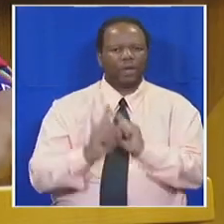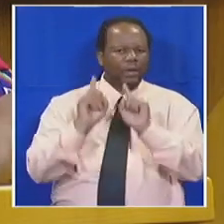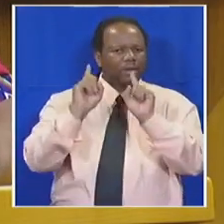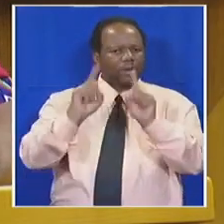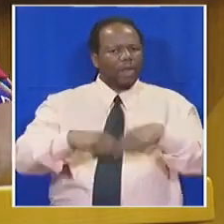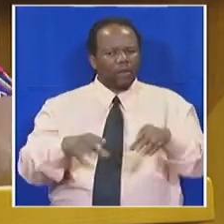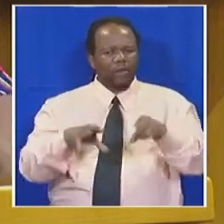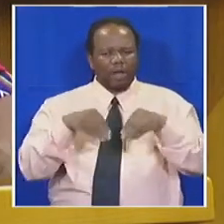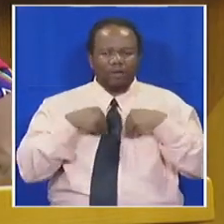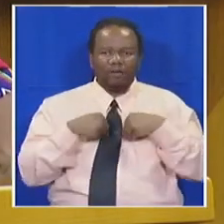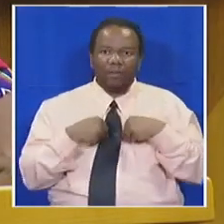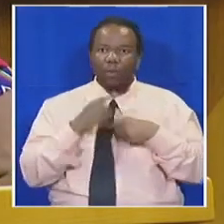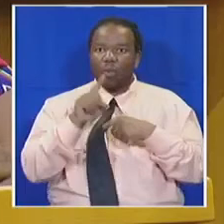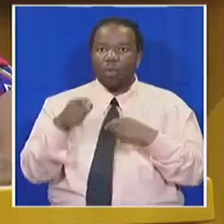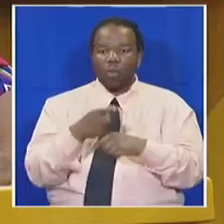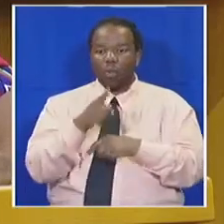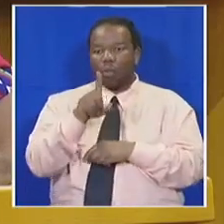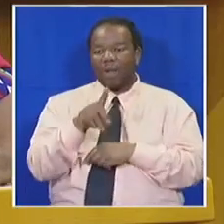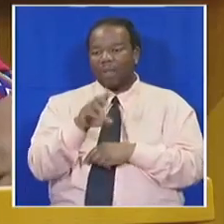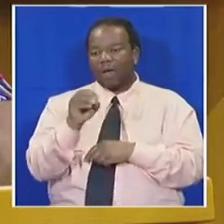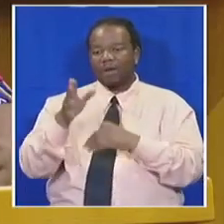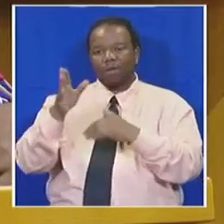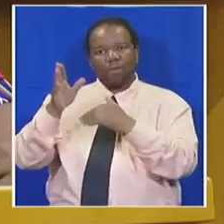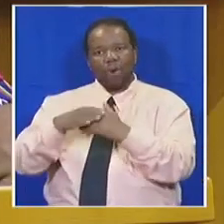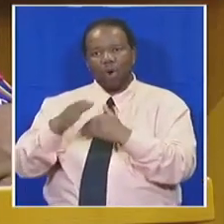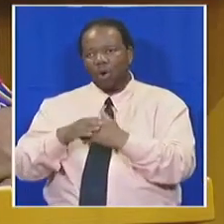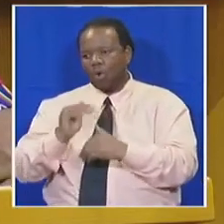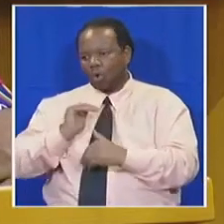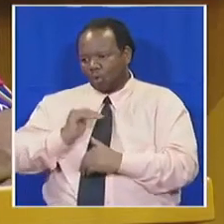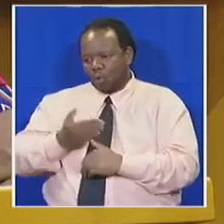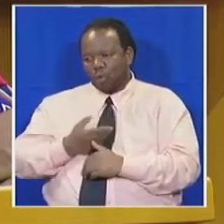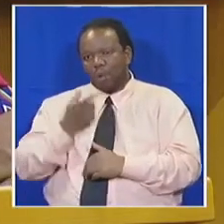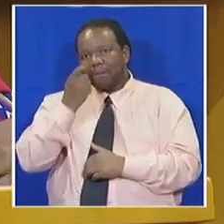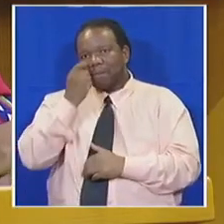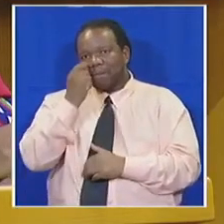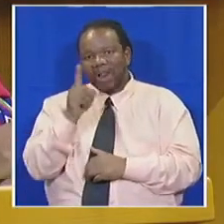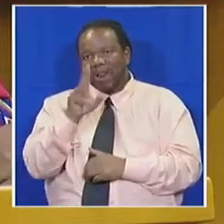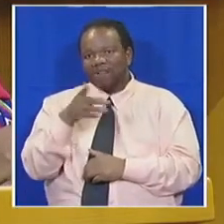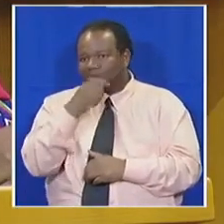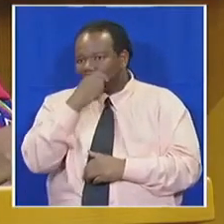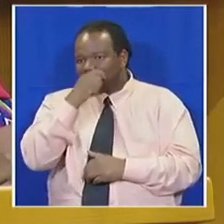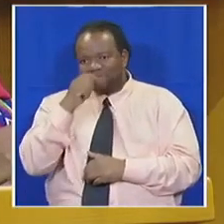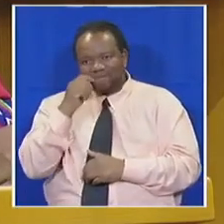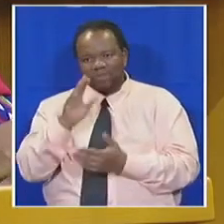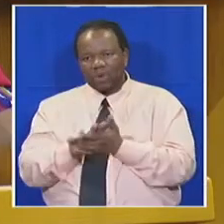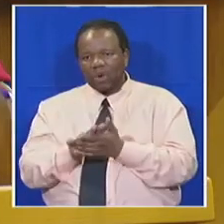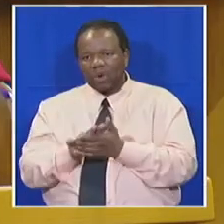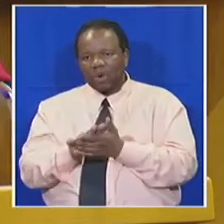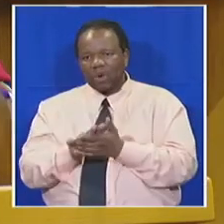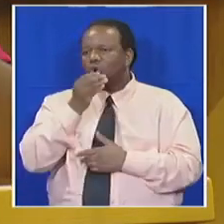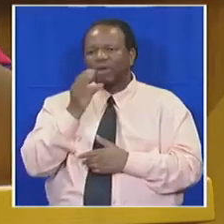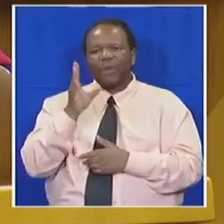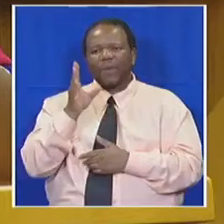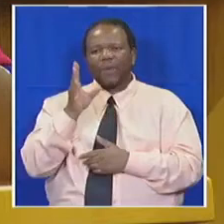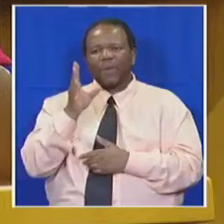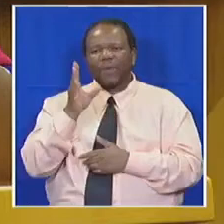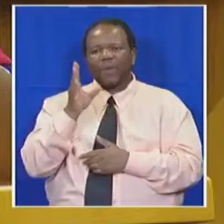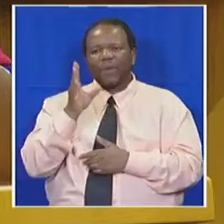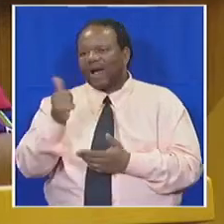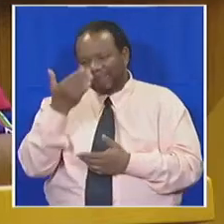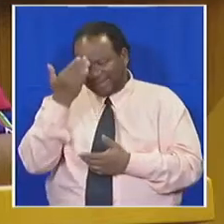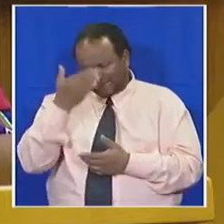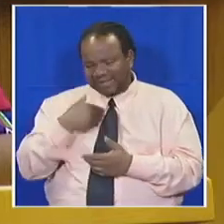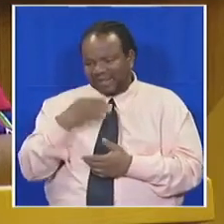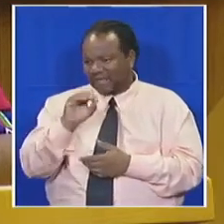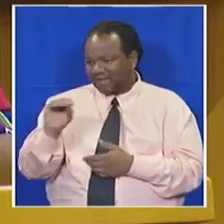when more than 100 of our countrymen and women died from starvation, dehydration, and other preventable